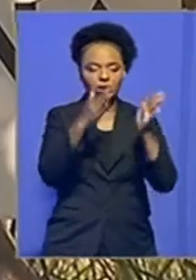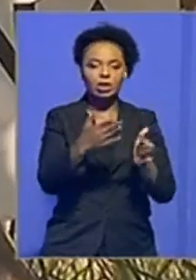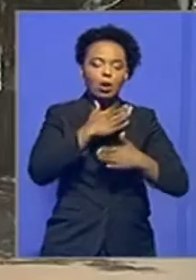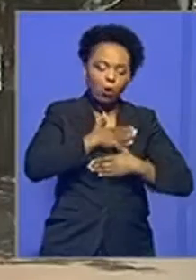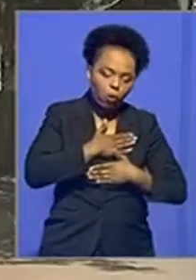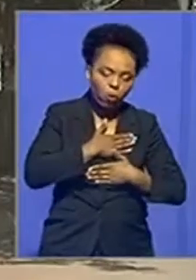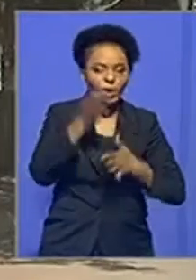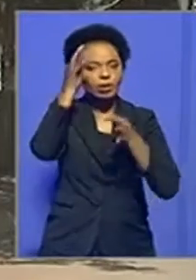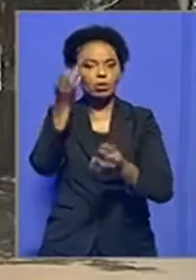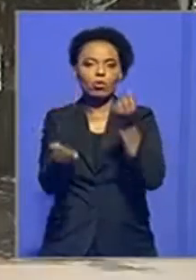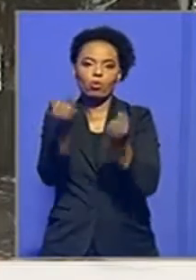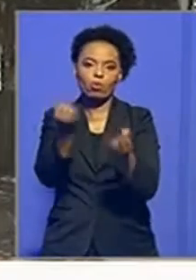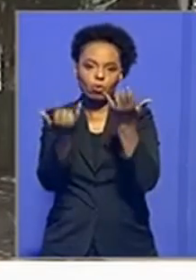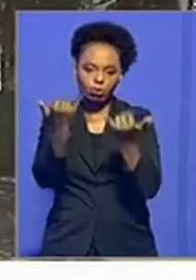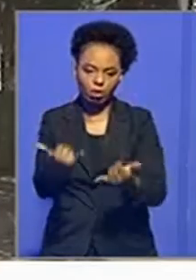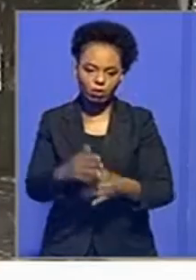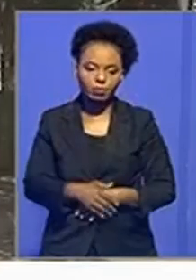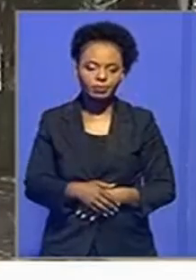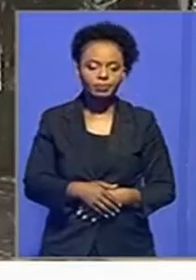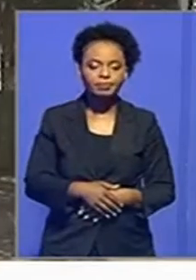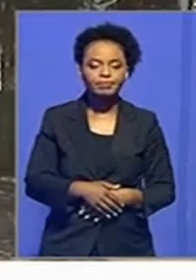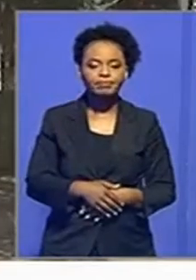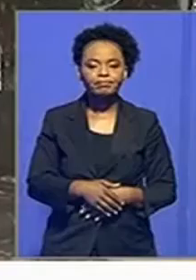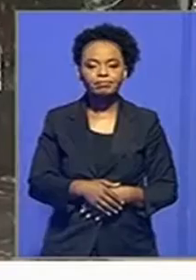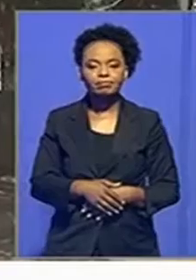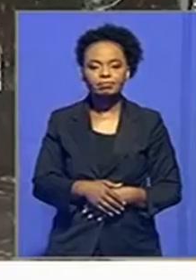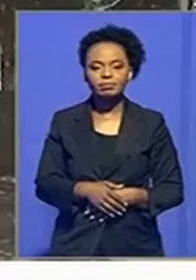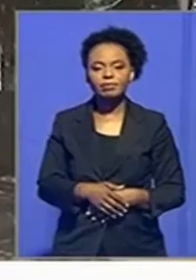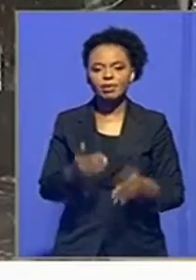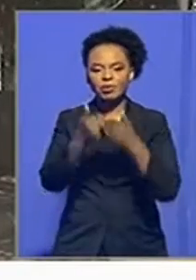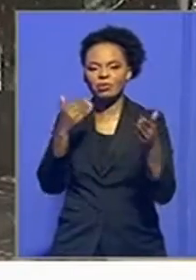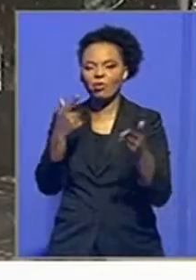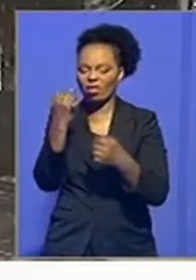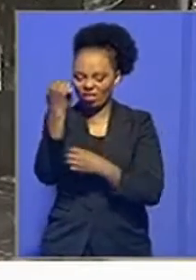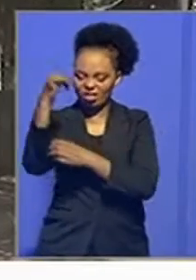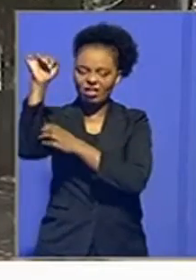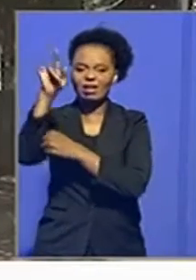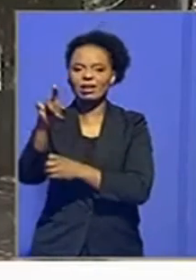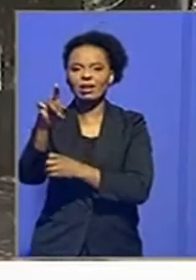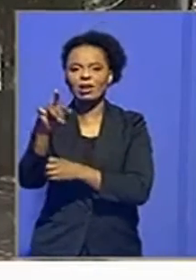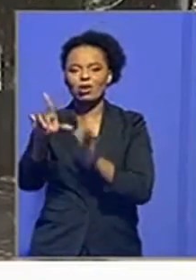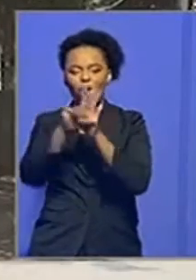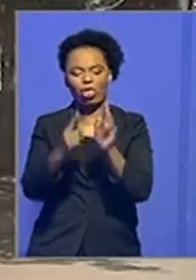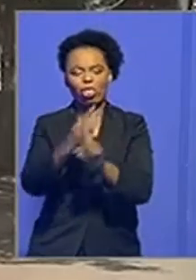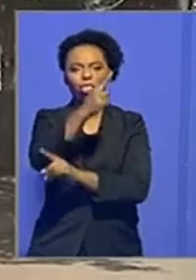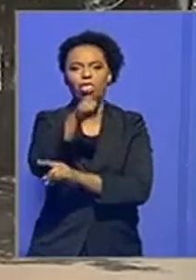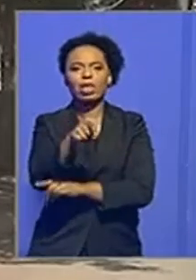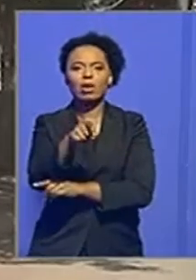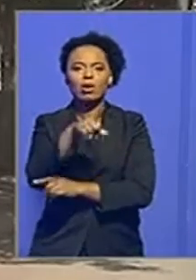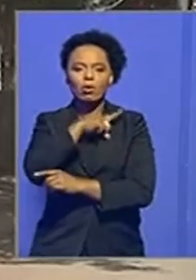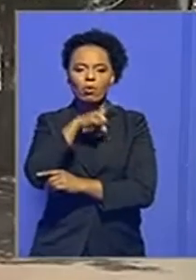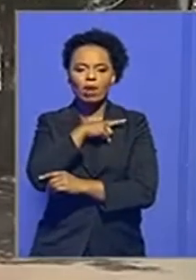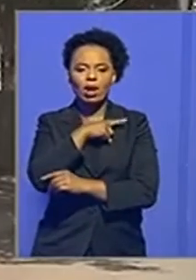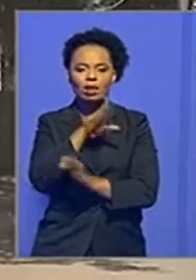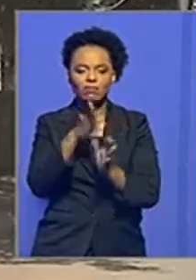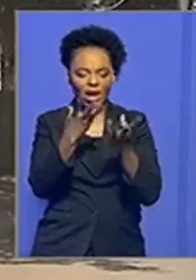eno. We had a moral obligation to disobey unjust laws. That is why we had a delegation from BLASC